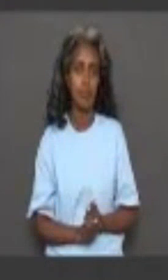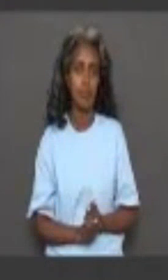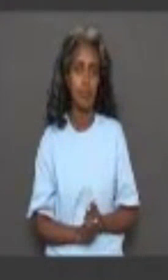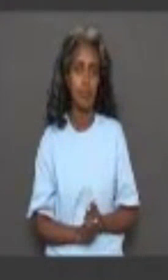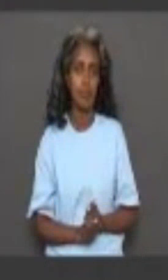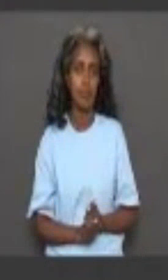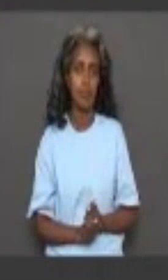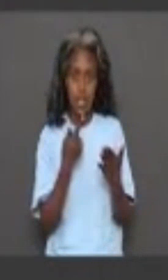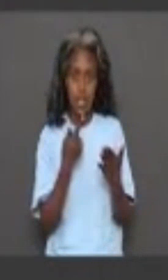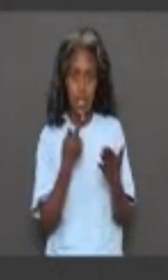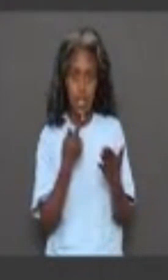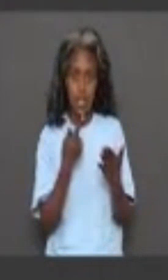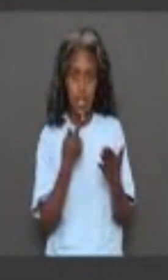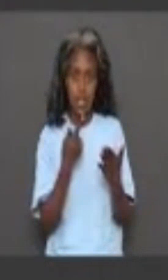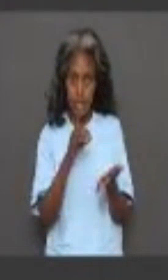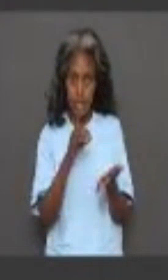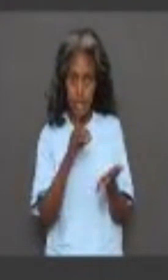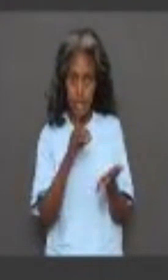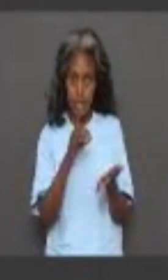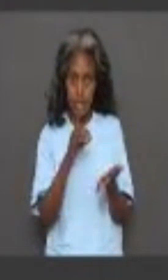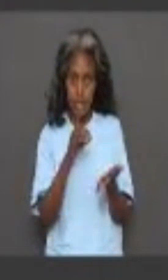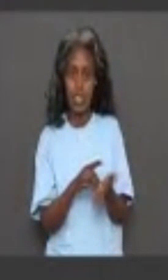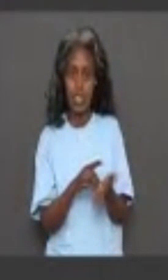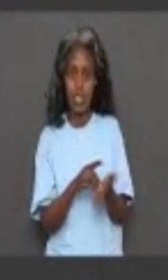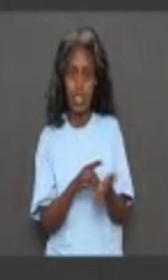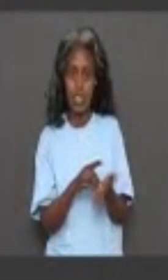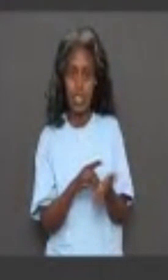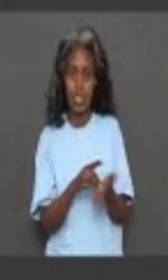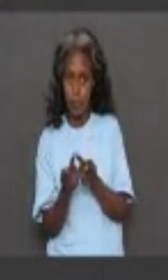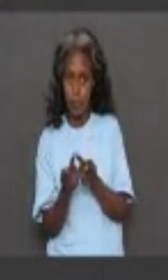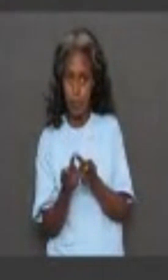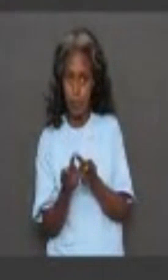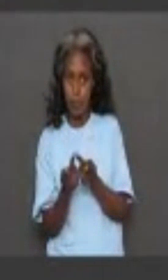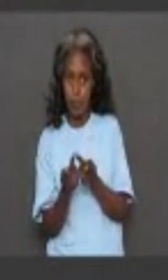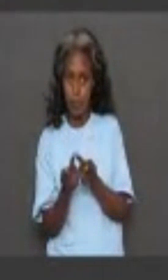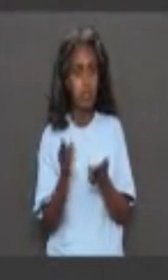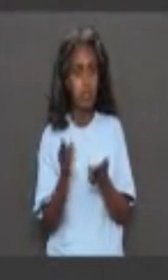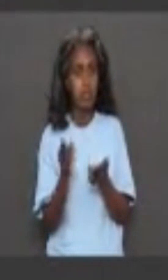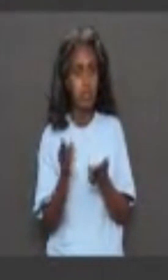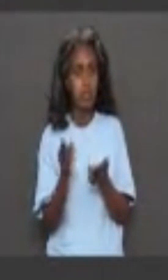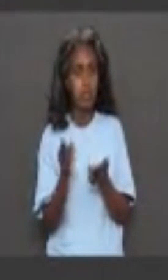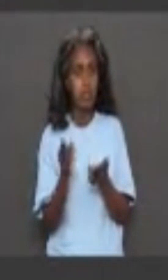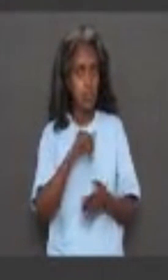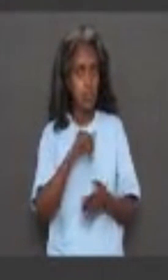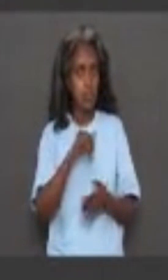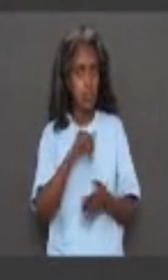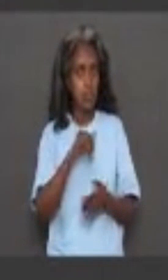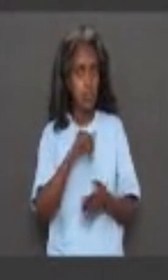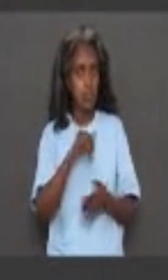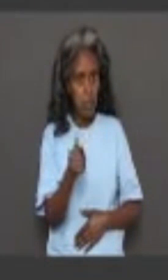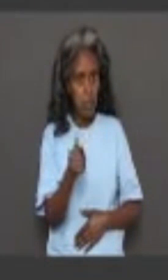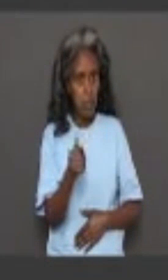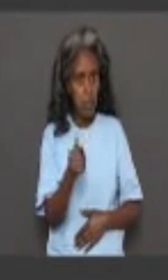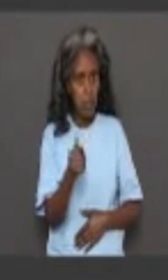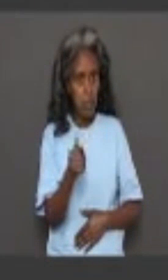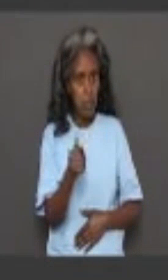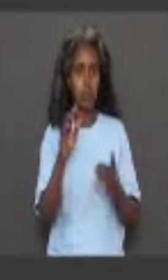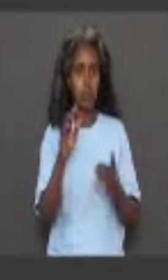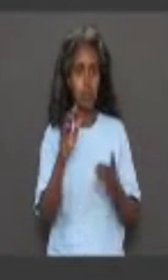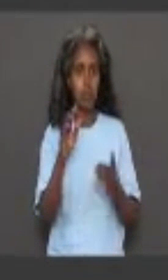This decimal has a pattern that neither repeats nor